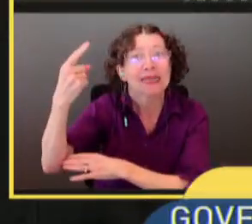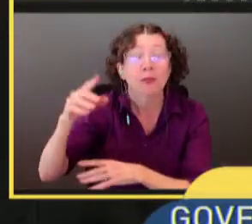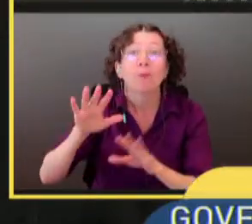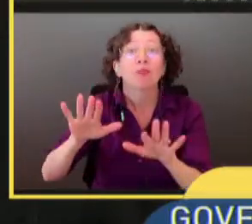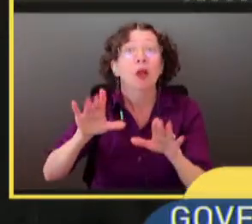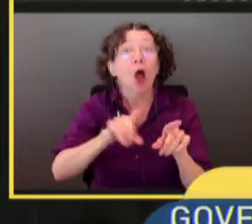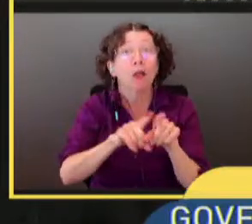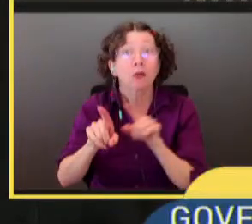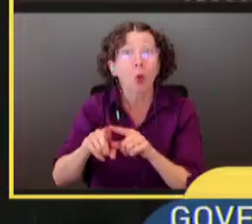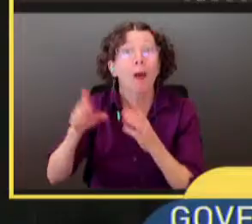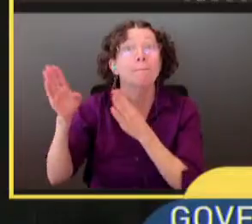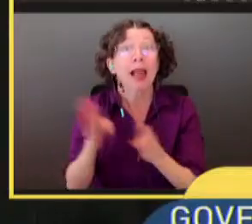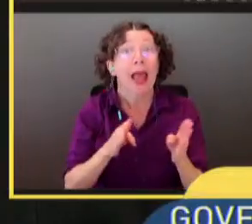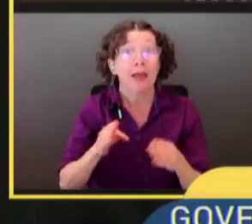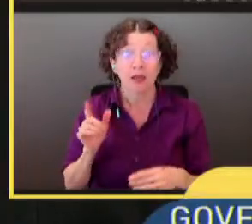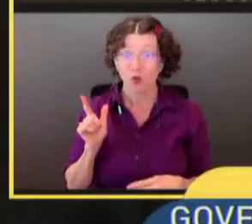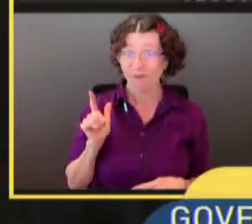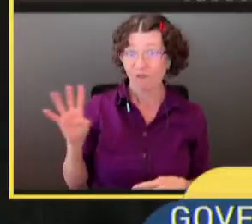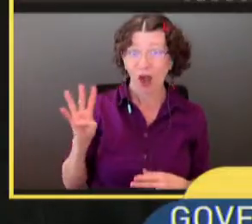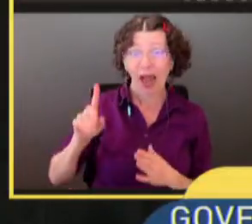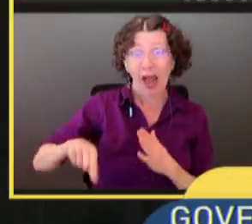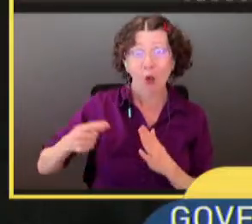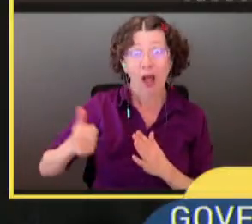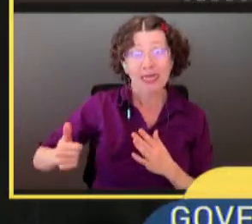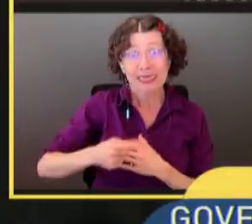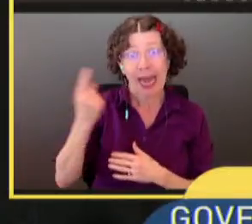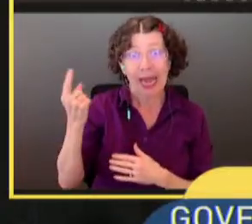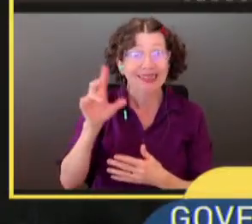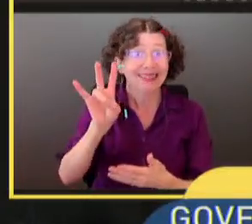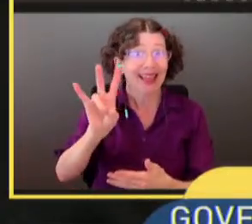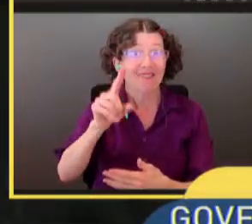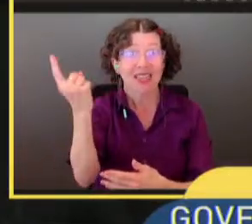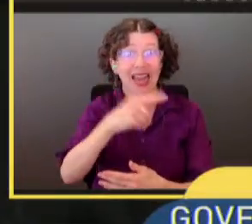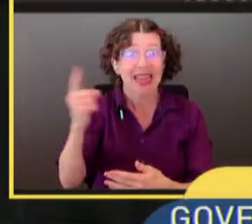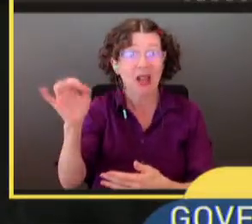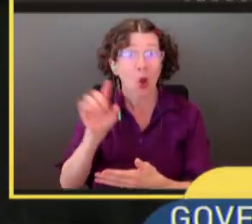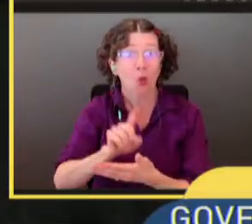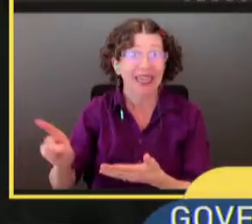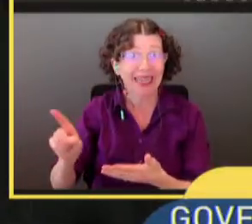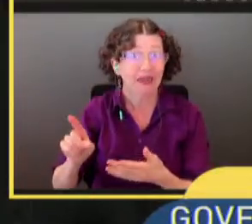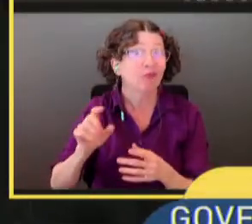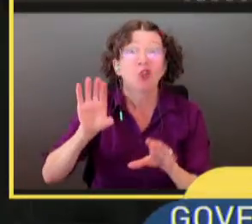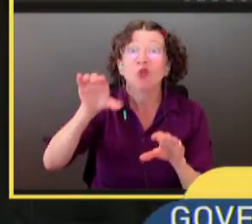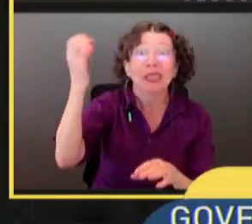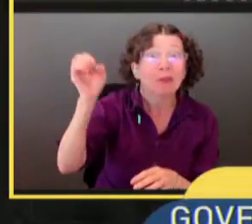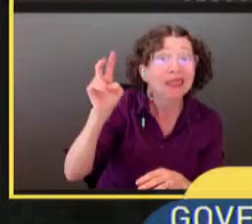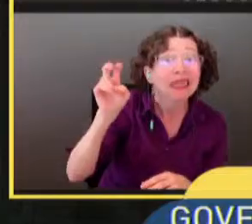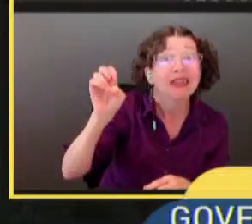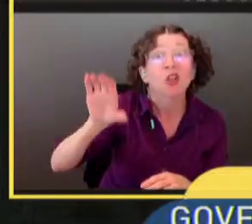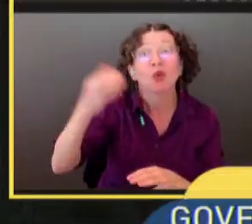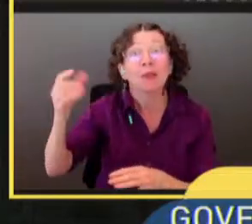deeply appreciate their hard work and sacrifice across many communities across our state in the last 10 days.